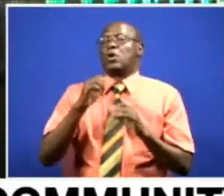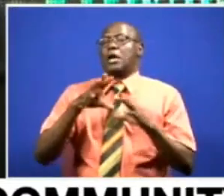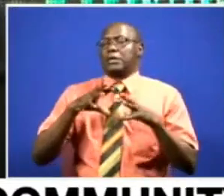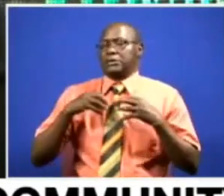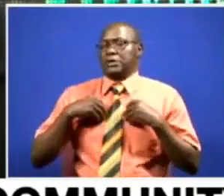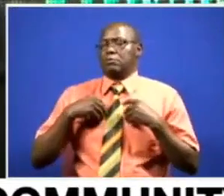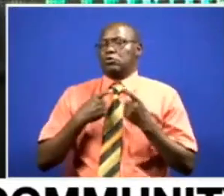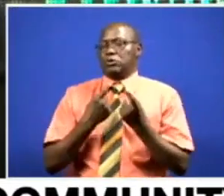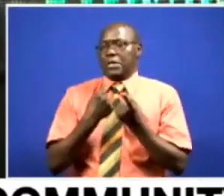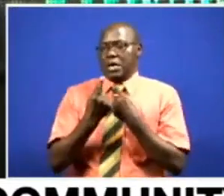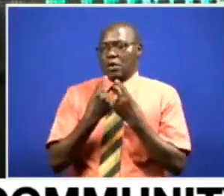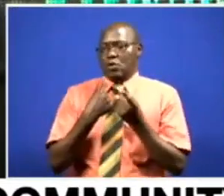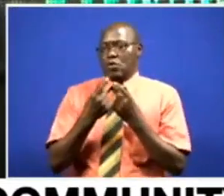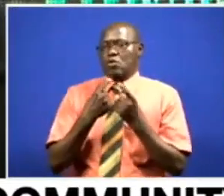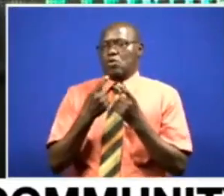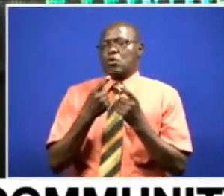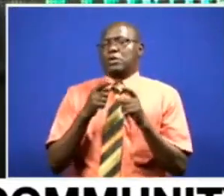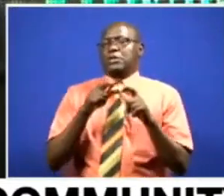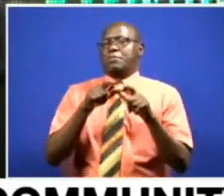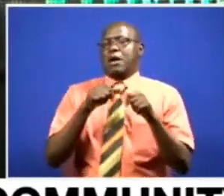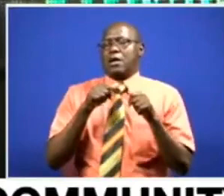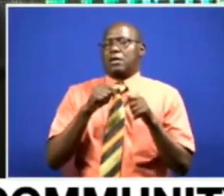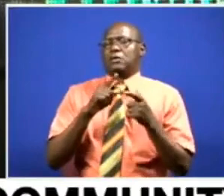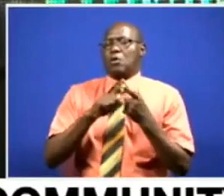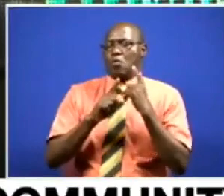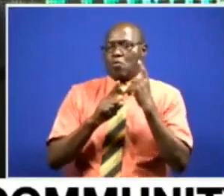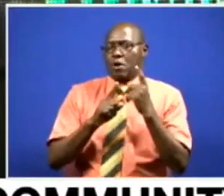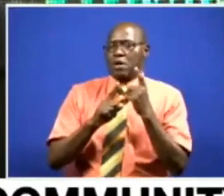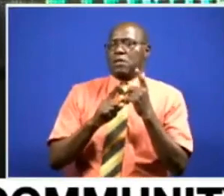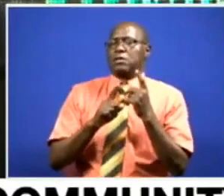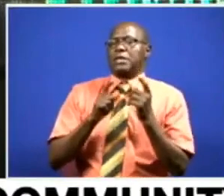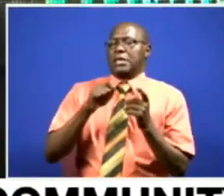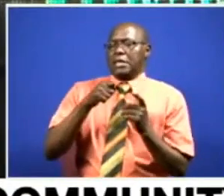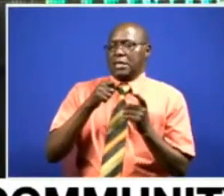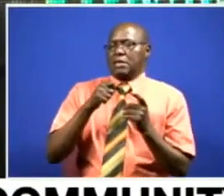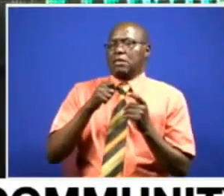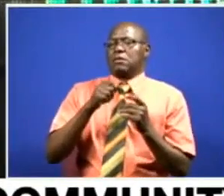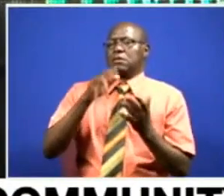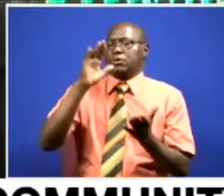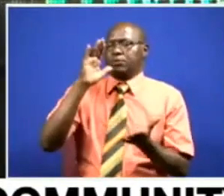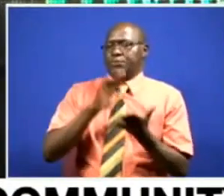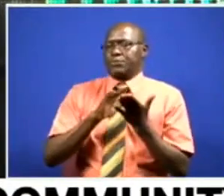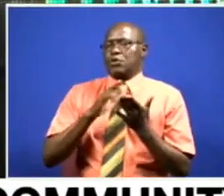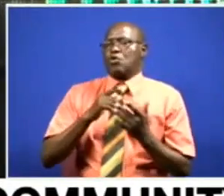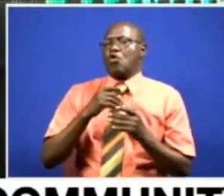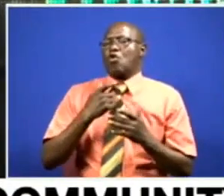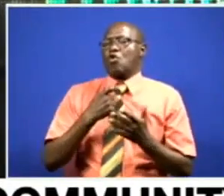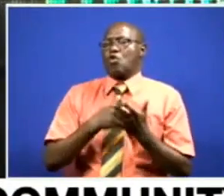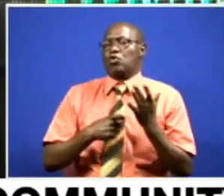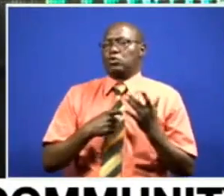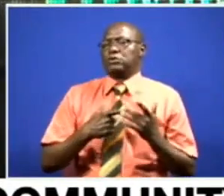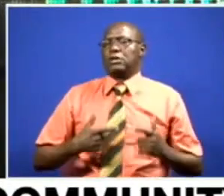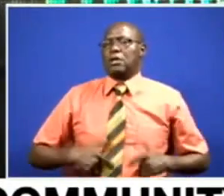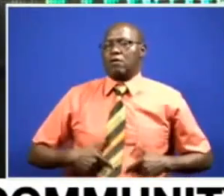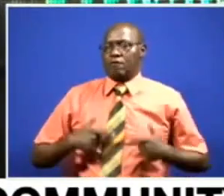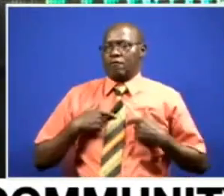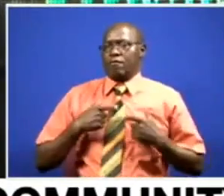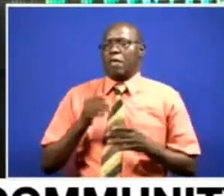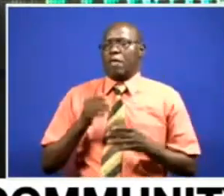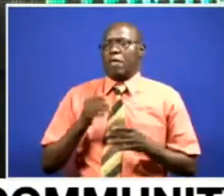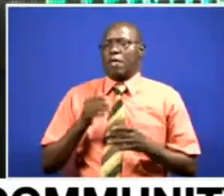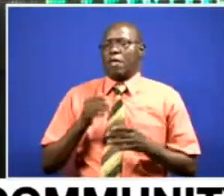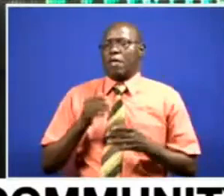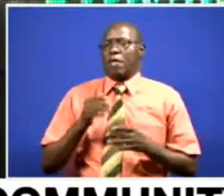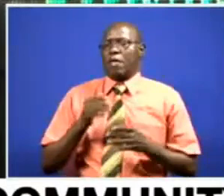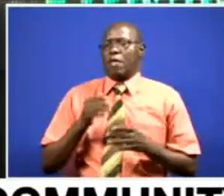over the four demands made, key among them, the lowering of the cost of living. Raila further called on the international community not to